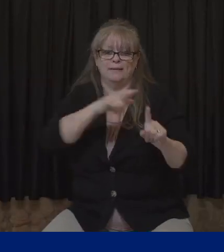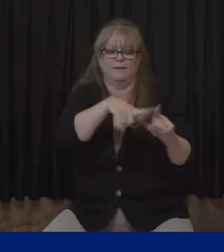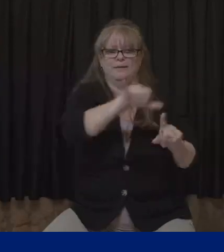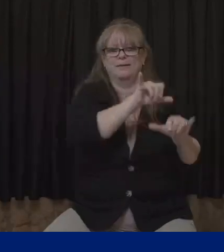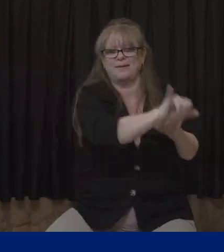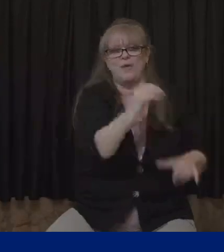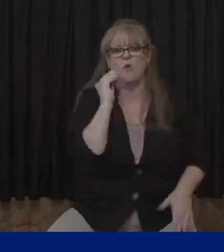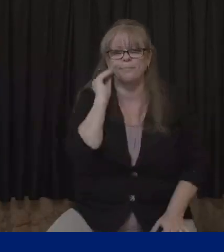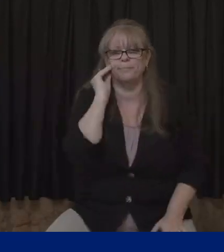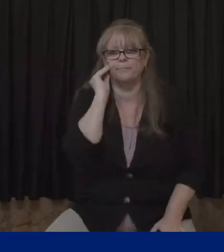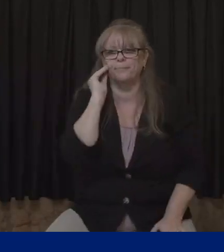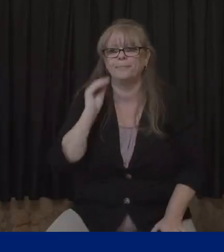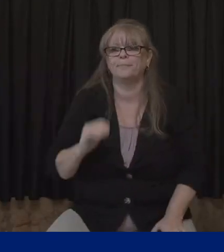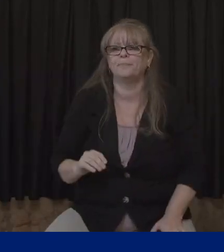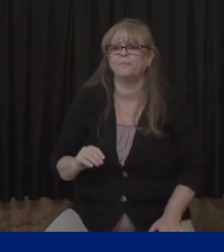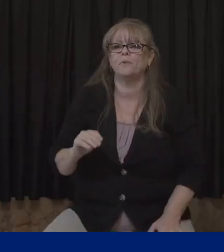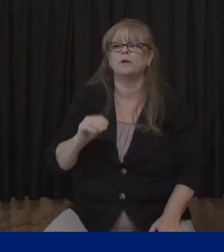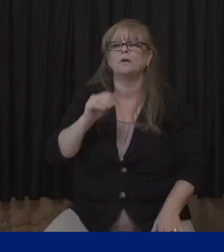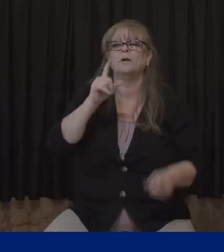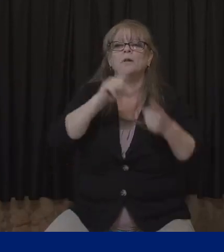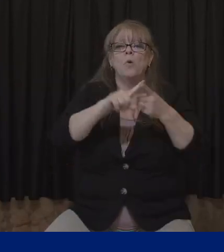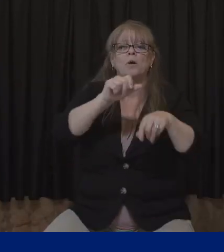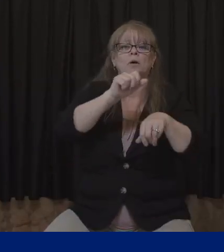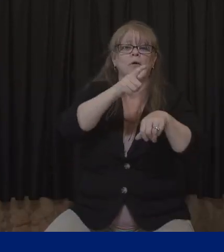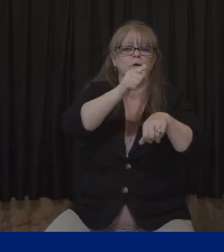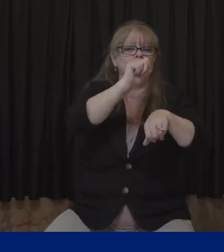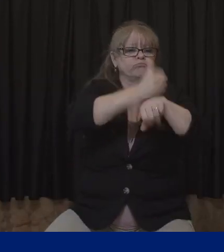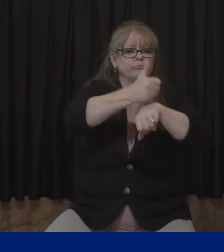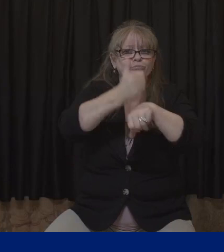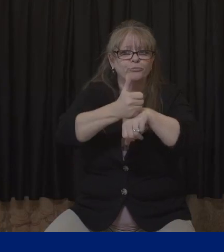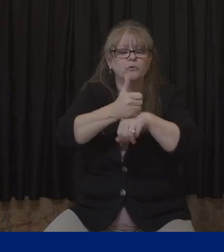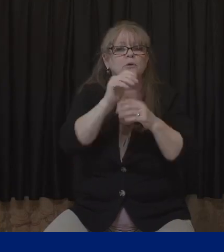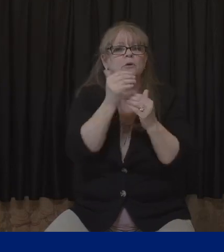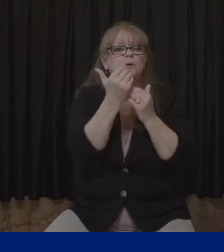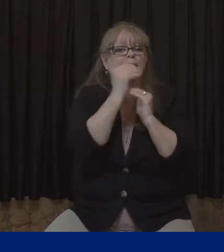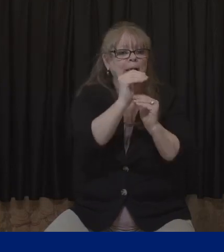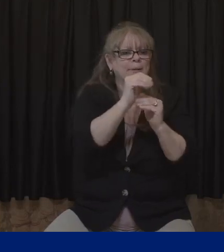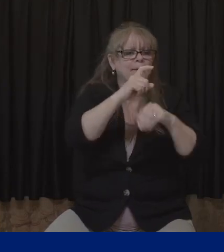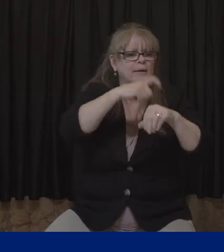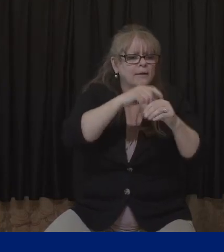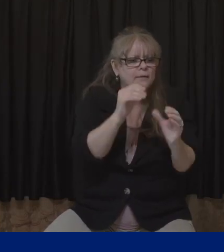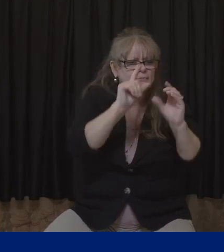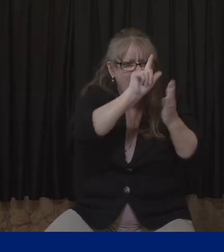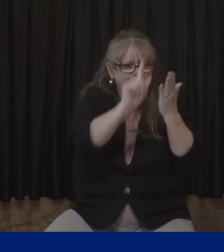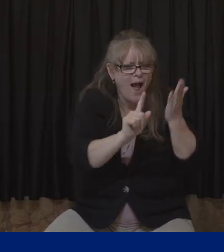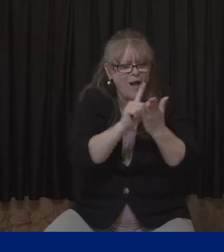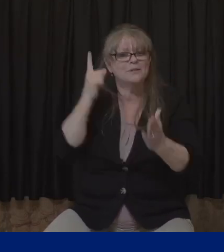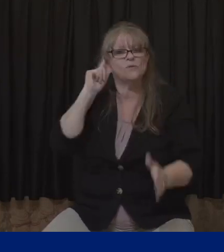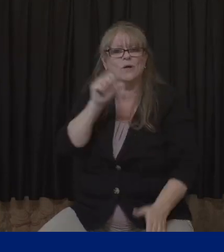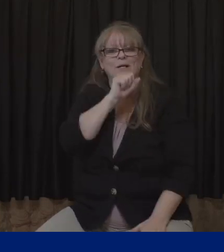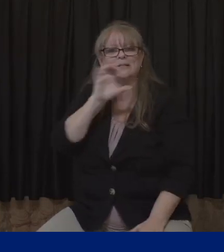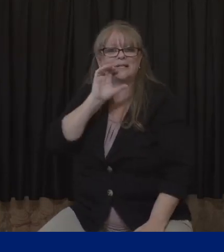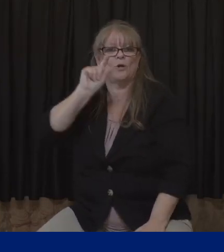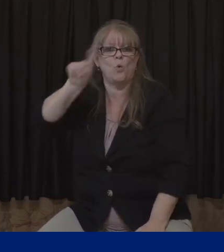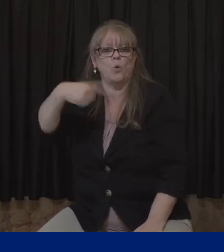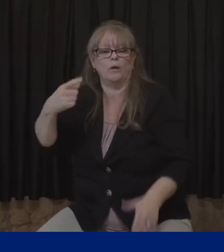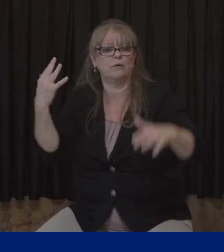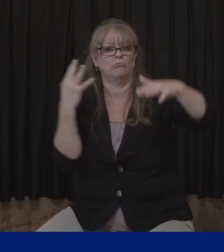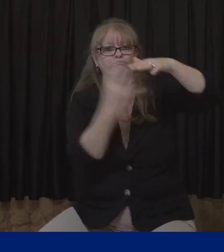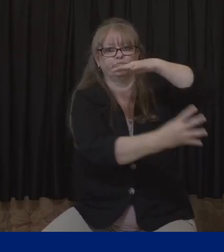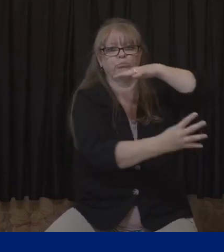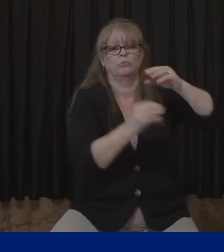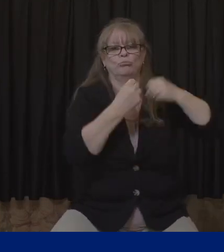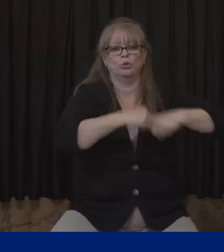going to go through every industry today. You can view all the guidelines, and this is mostly for people that are small businesses in those industries, at